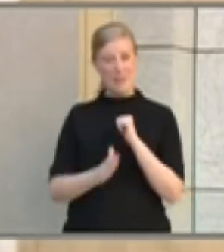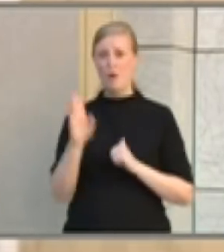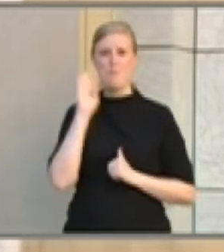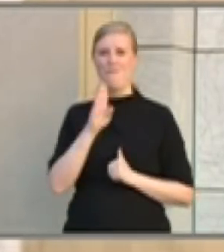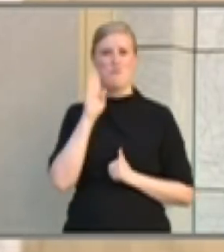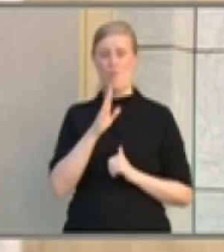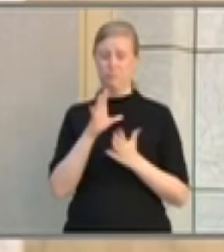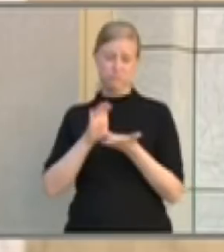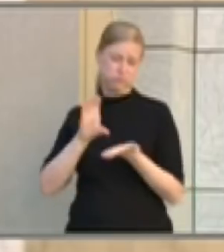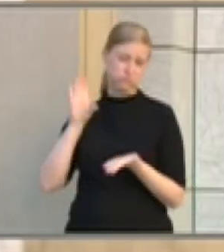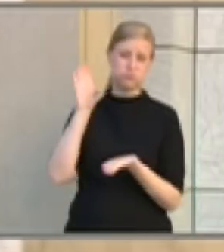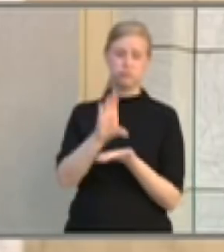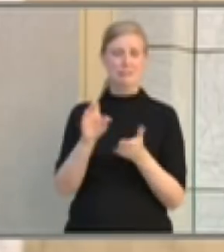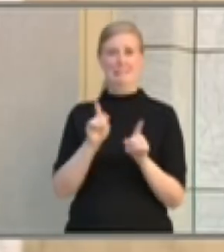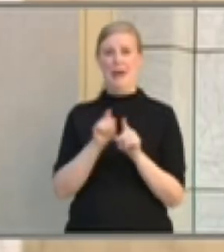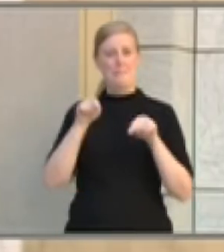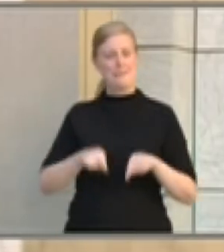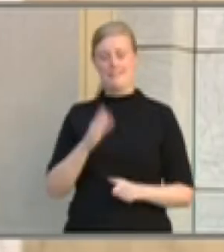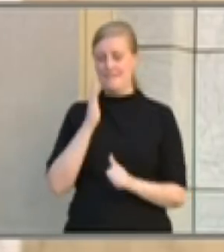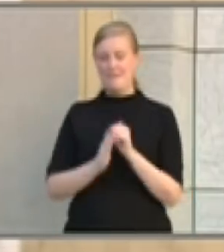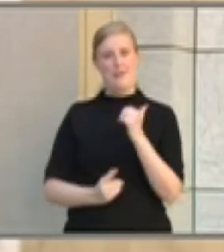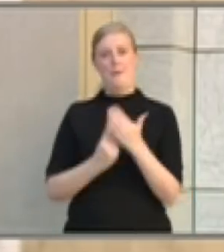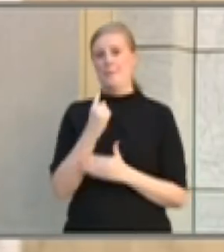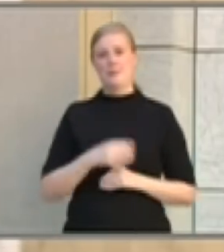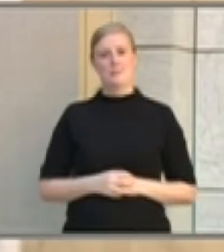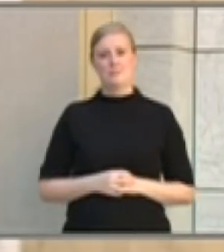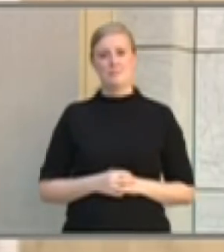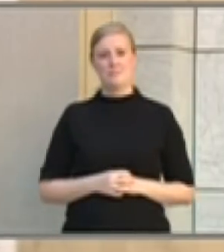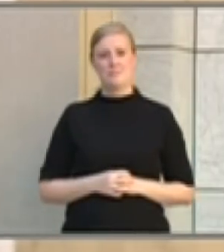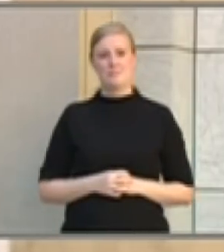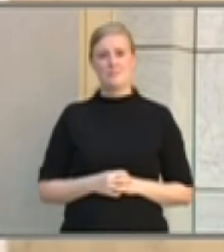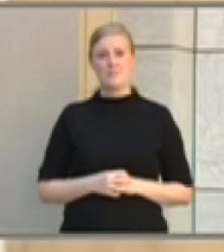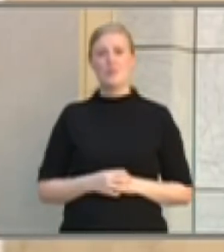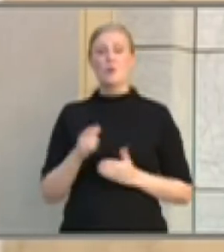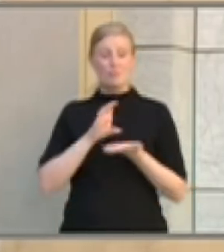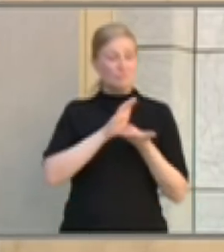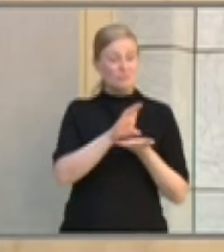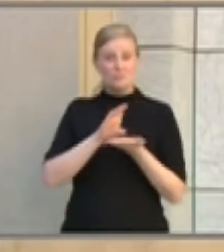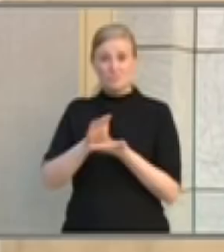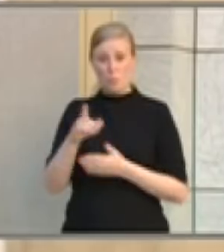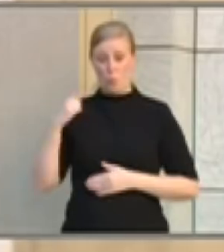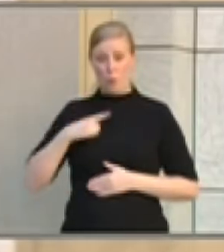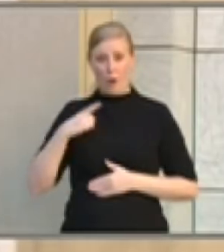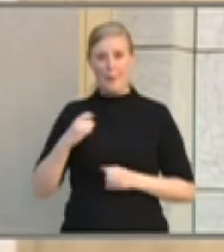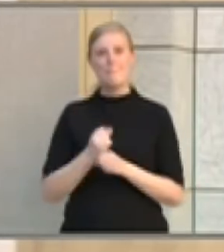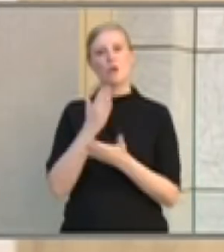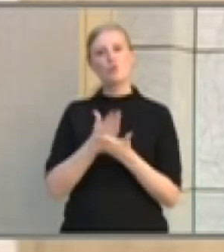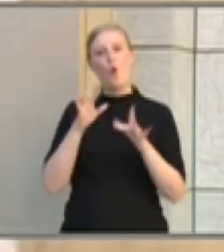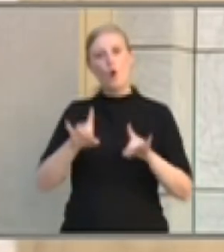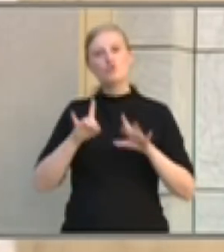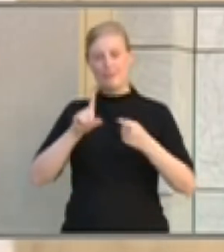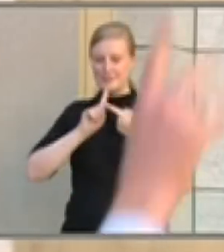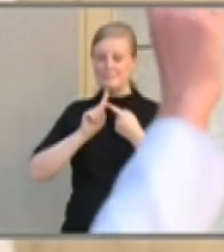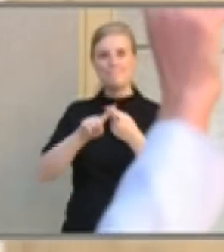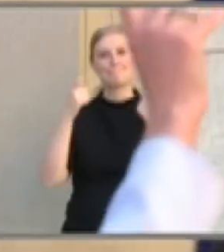announcement today is the means by which Australians can get to the other side of this coronavirus